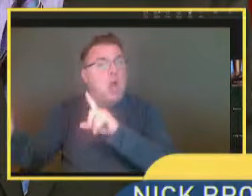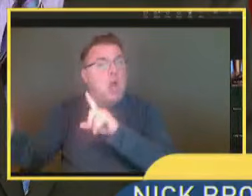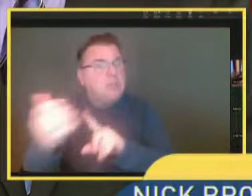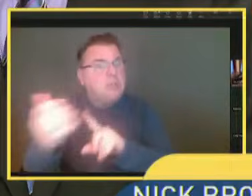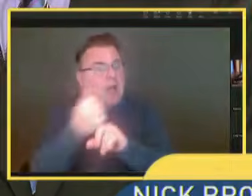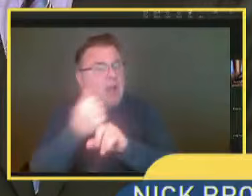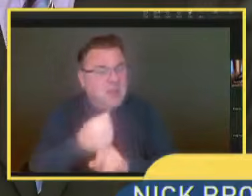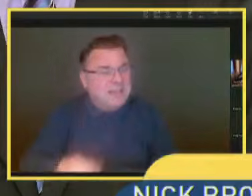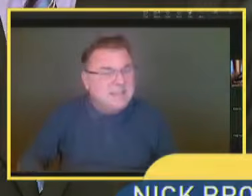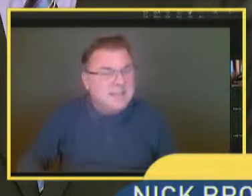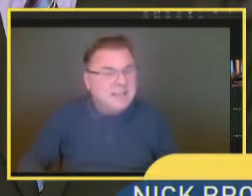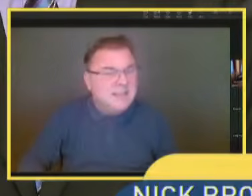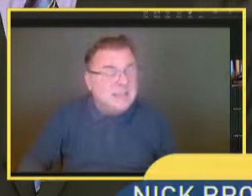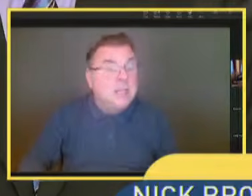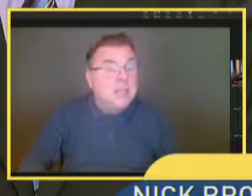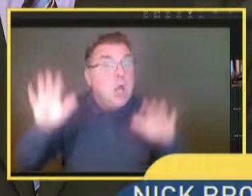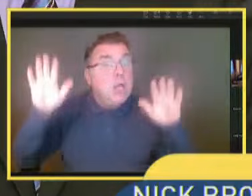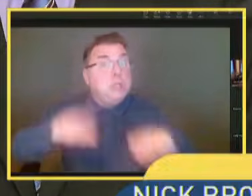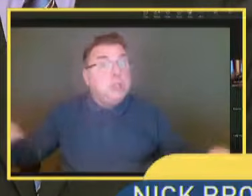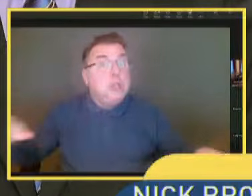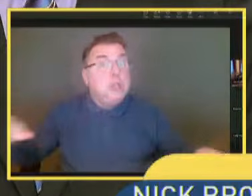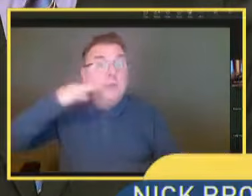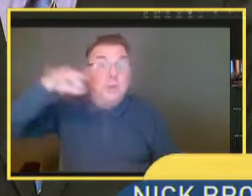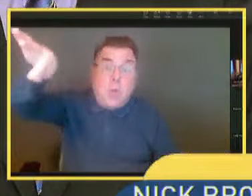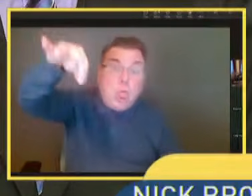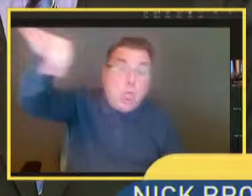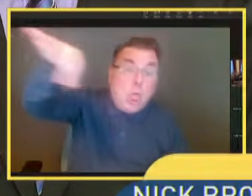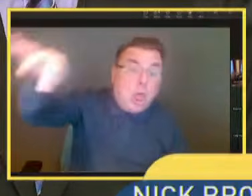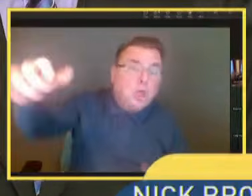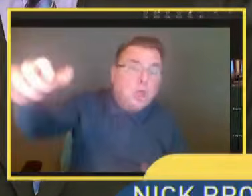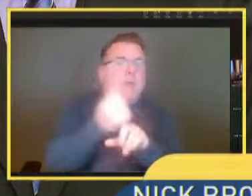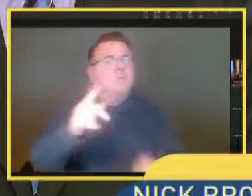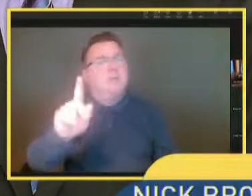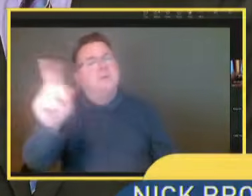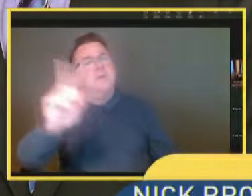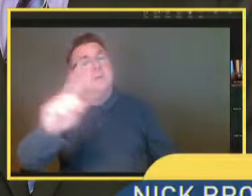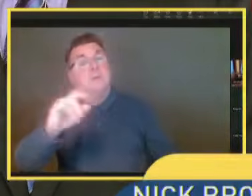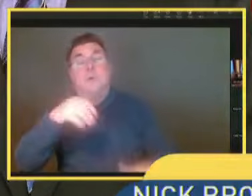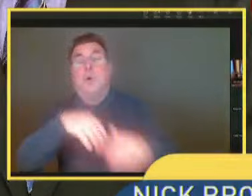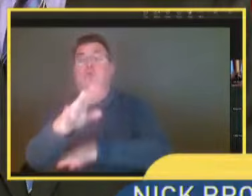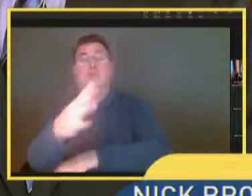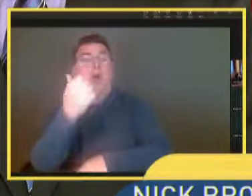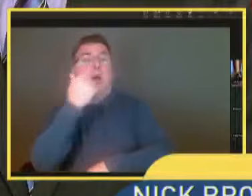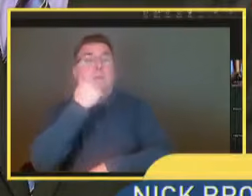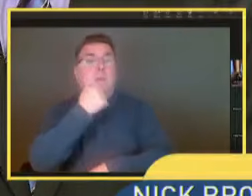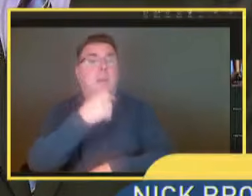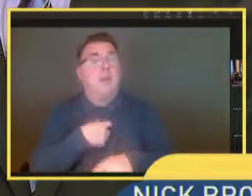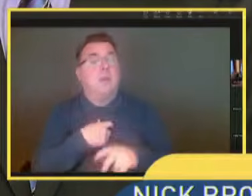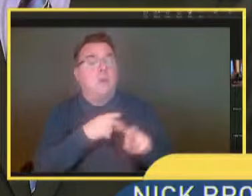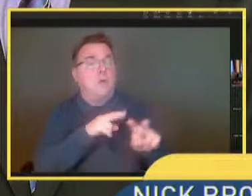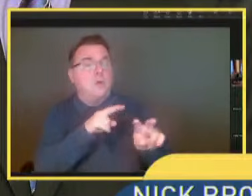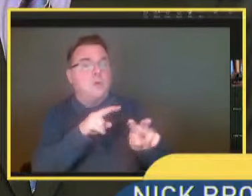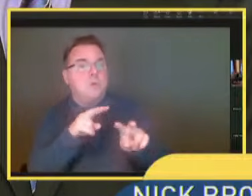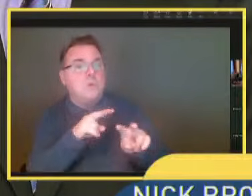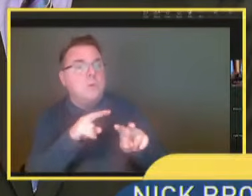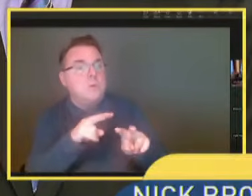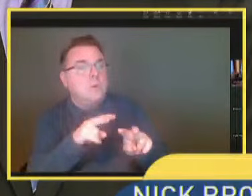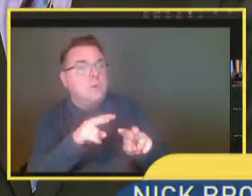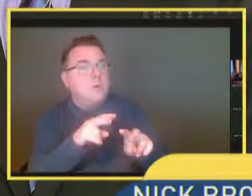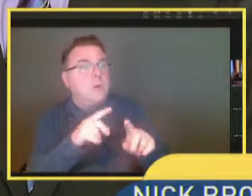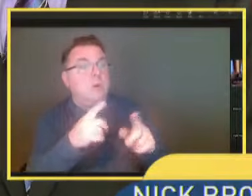hell don't use children as bait. You don't go to job sites daily or lay in the wait for people to show up to take their citizenship